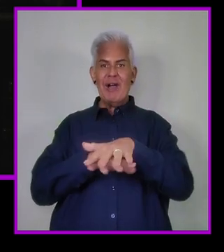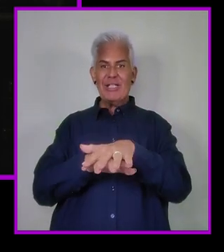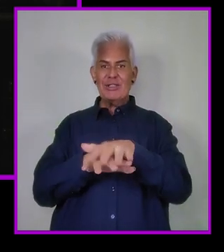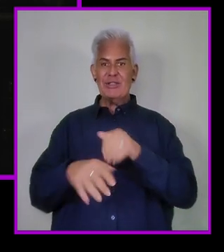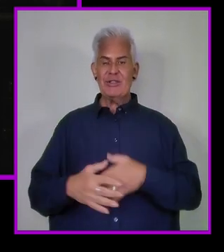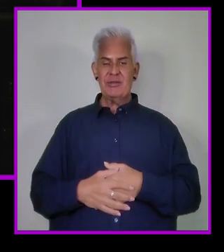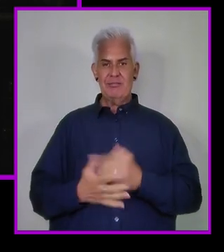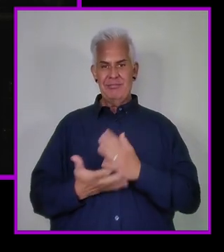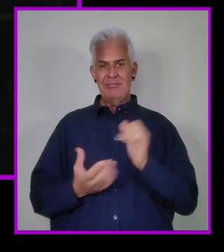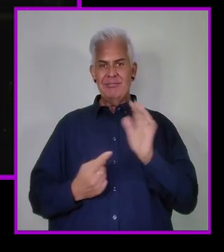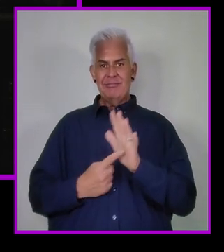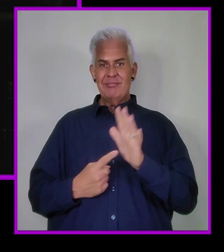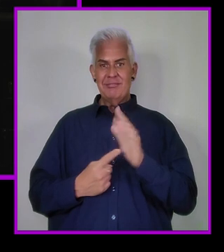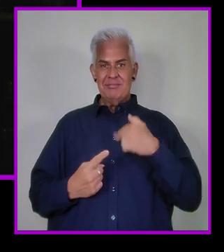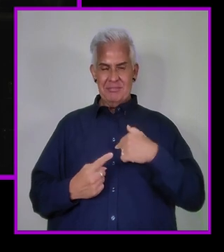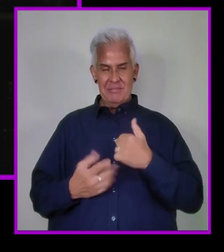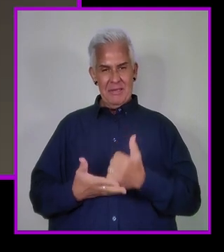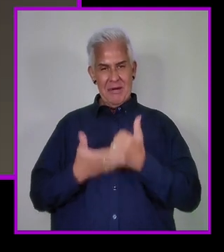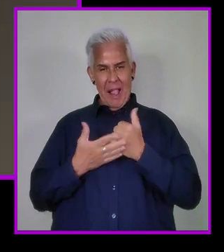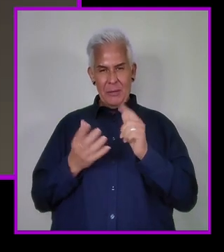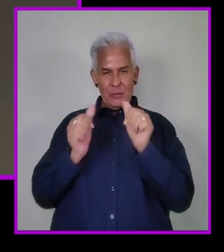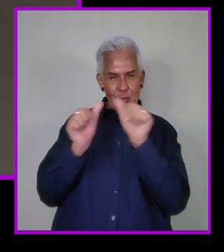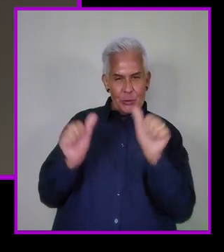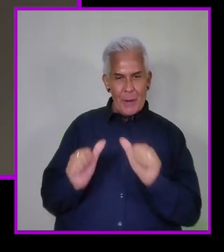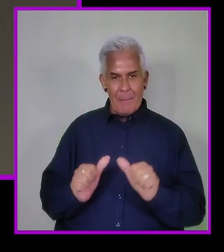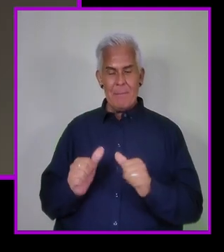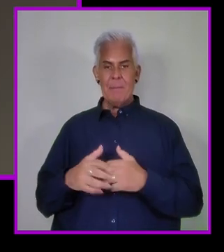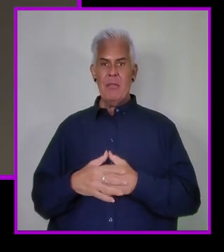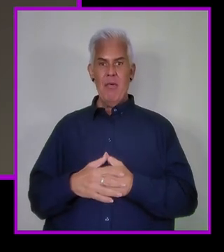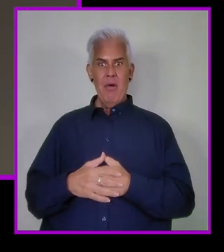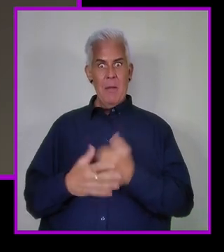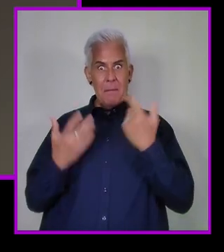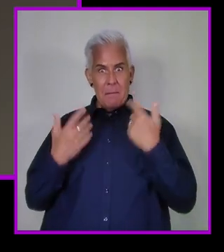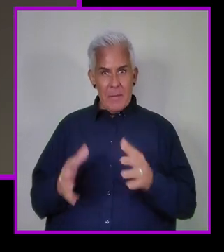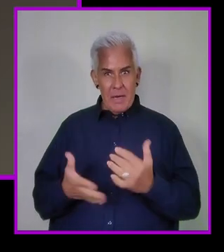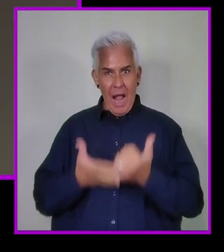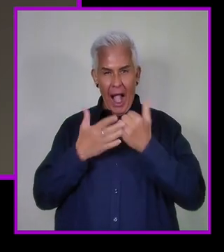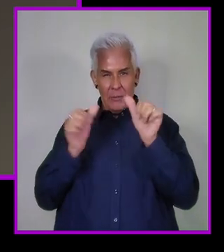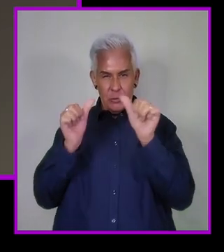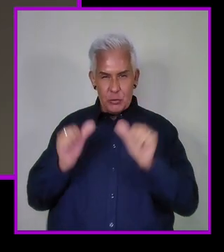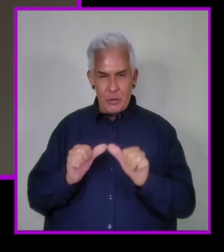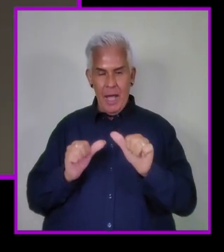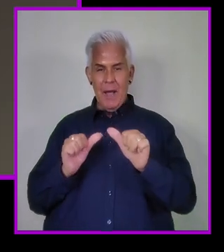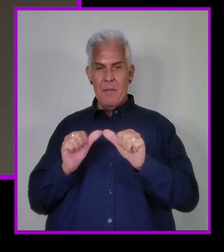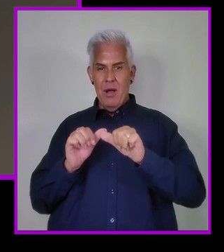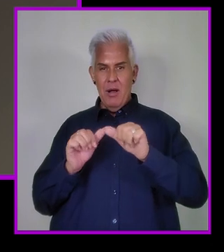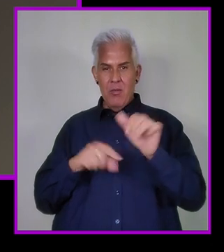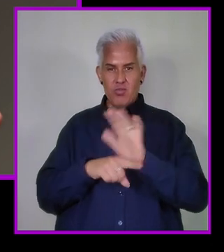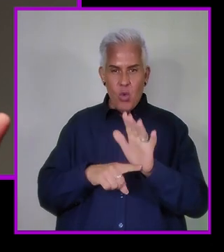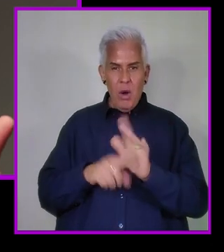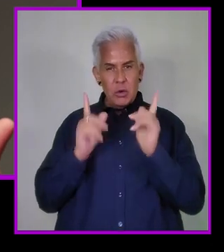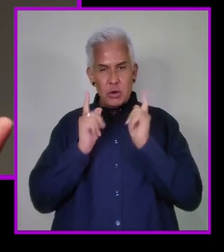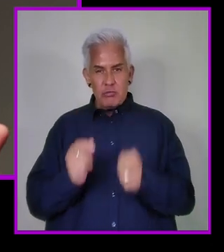that was really important, and I was able to help shape that. So having that ability to shape a program like that, to treat disabled children in